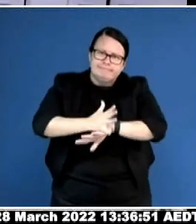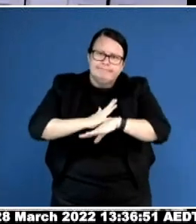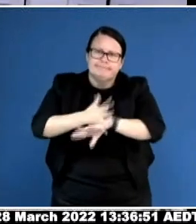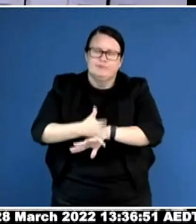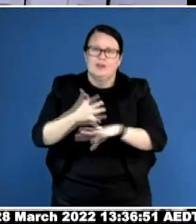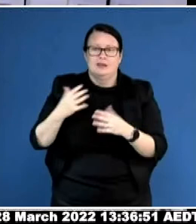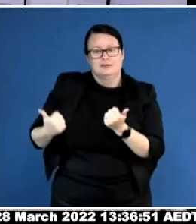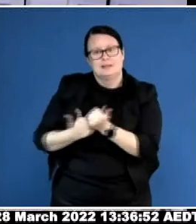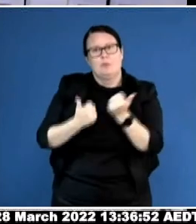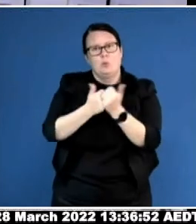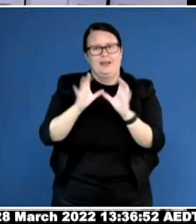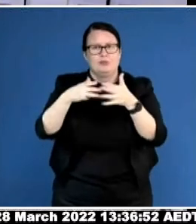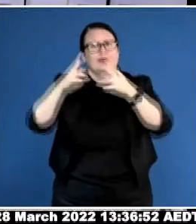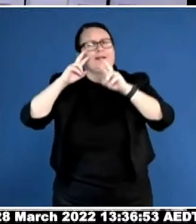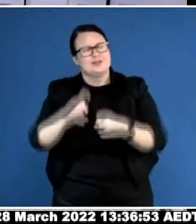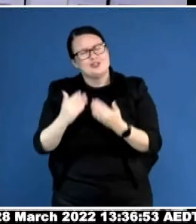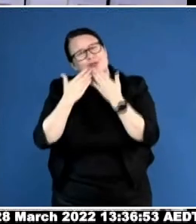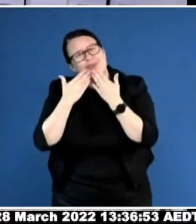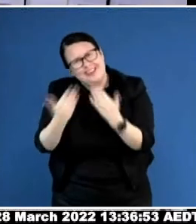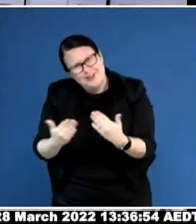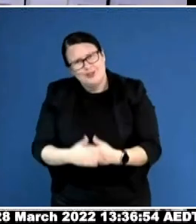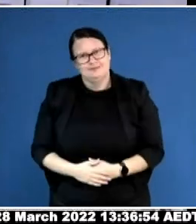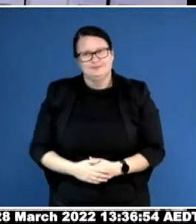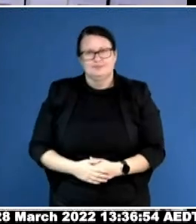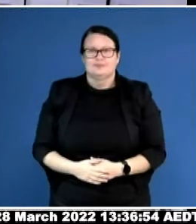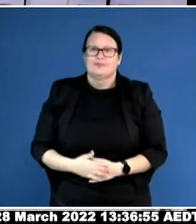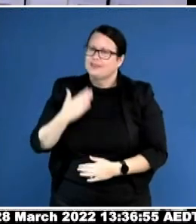grateful to you, so thank you very much. Thanks for having me.